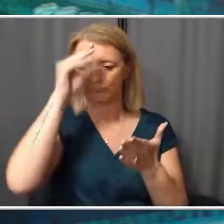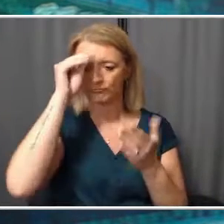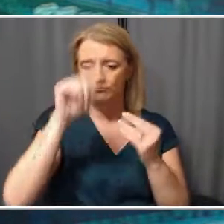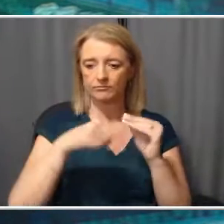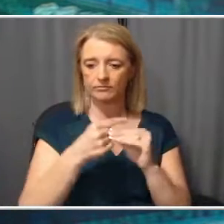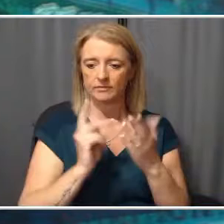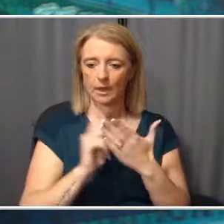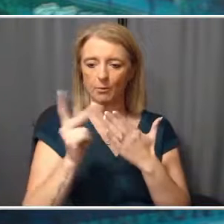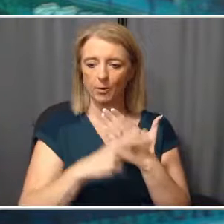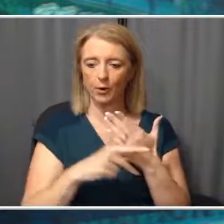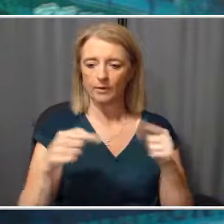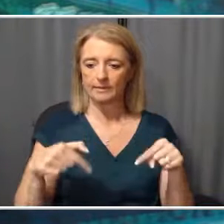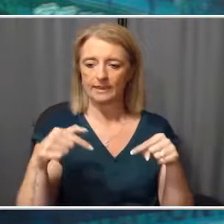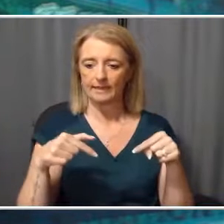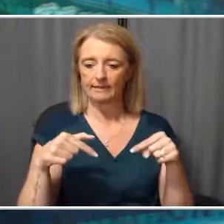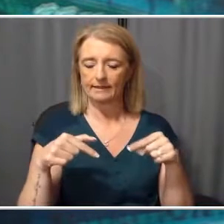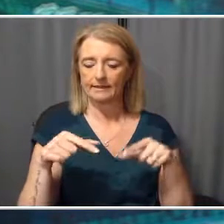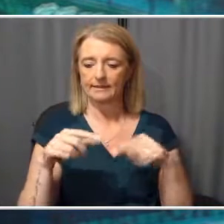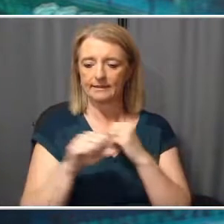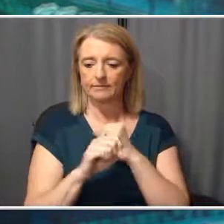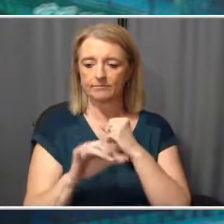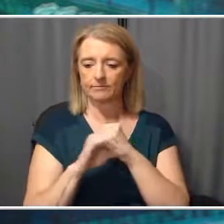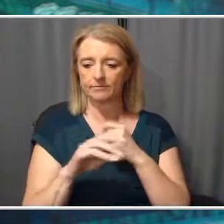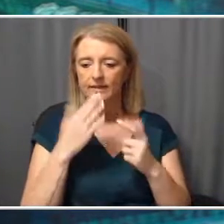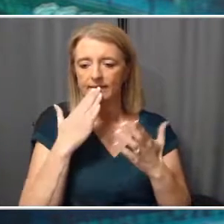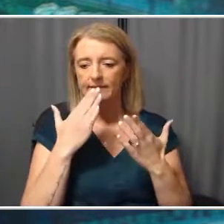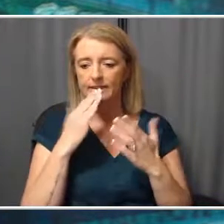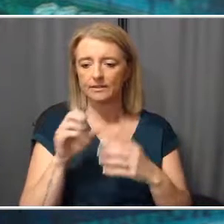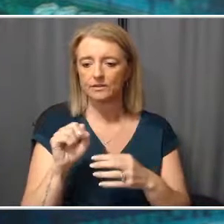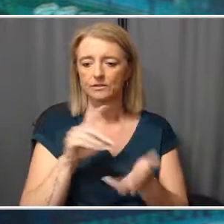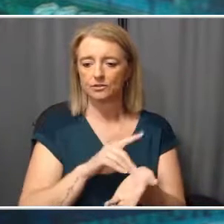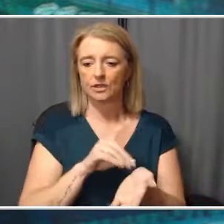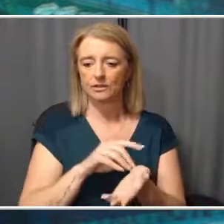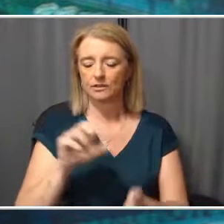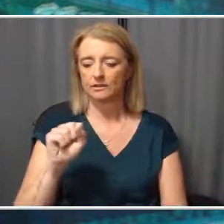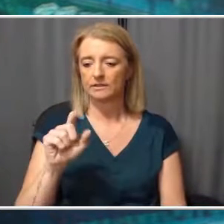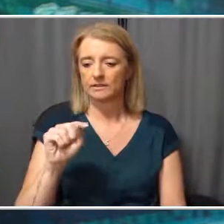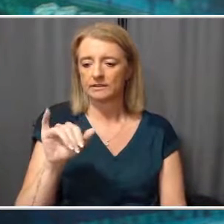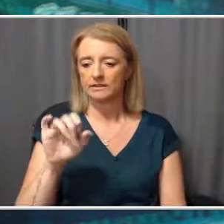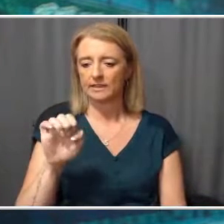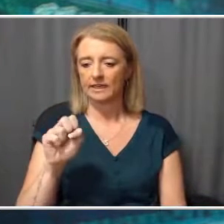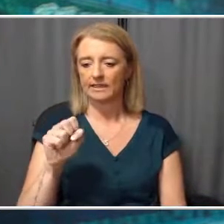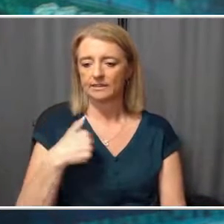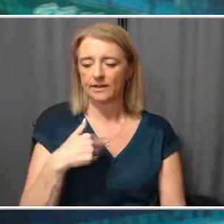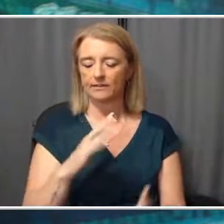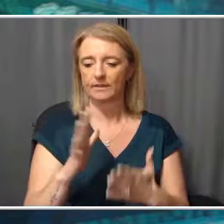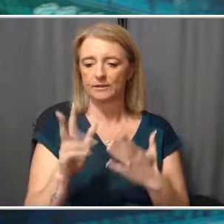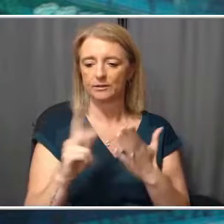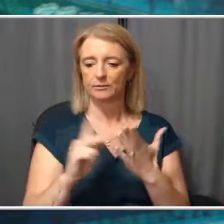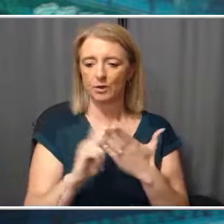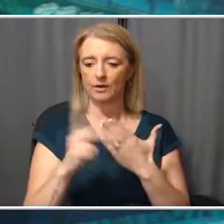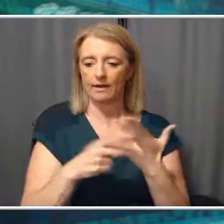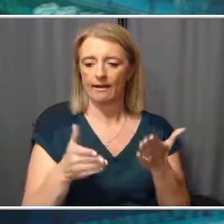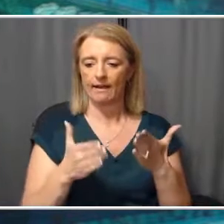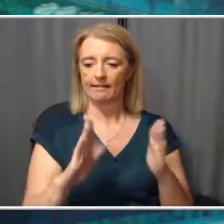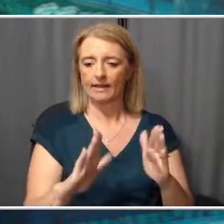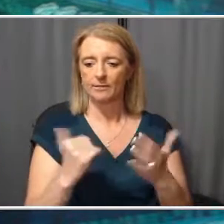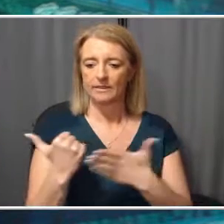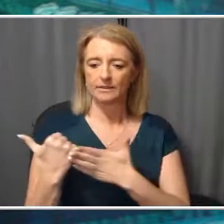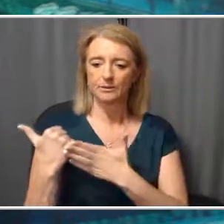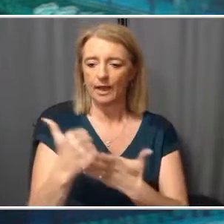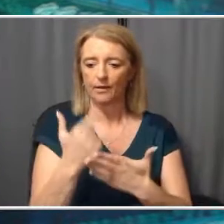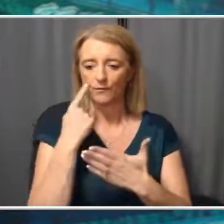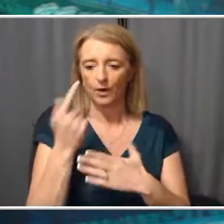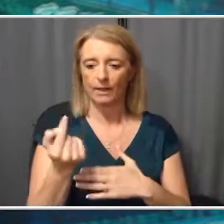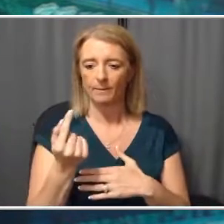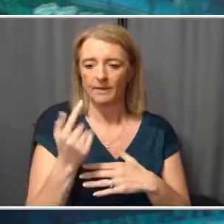a stunning diagnosis. I'm Alexis Del Cid. On the next All Things Heart, the treatment and the changes she made to her life